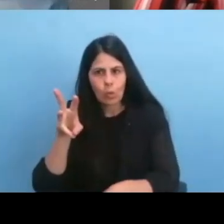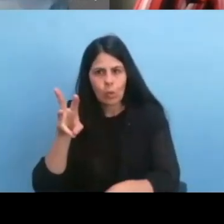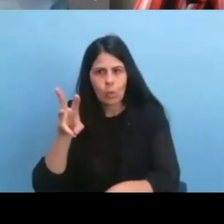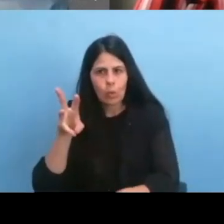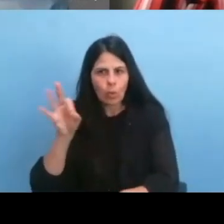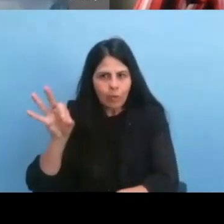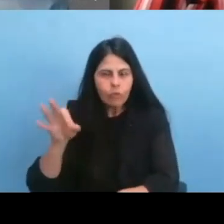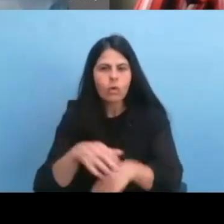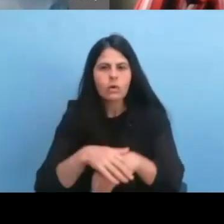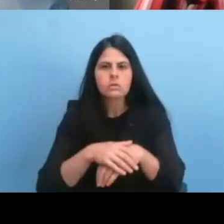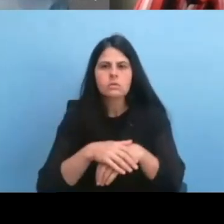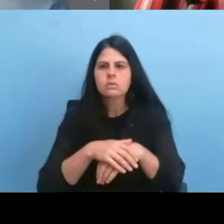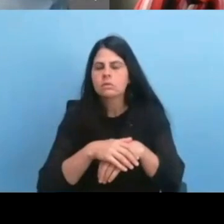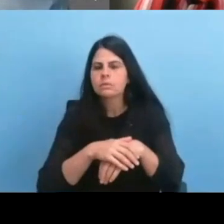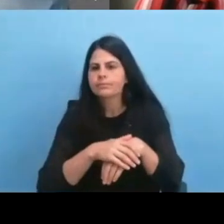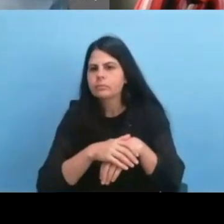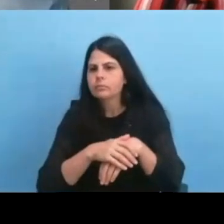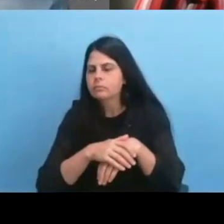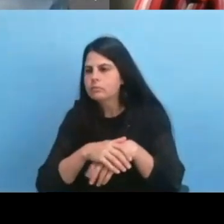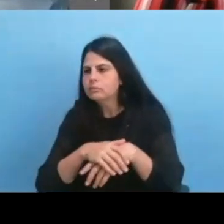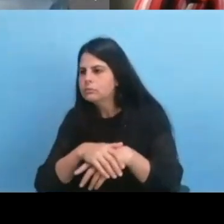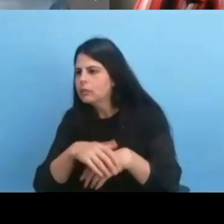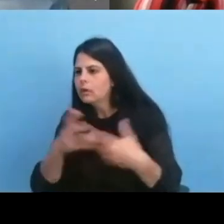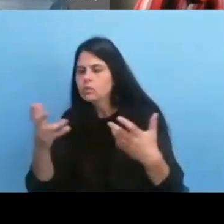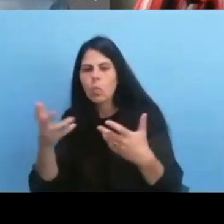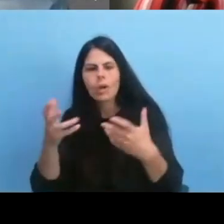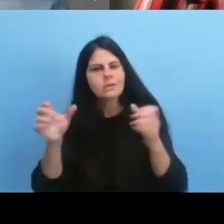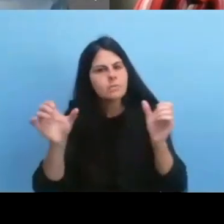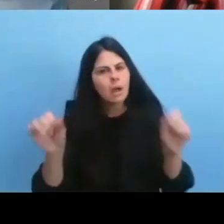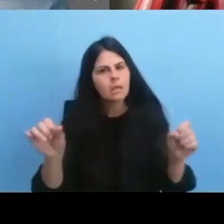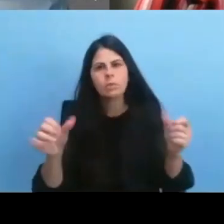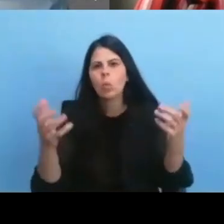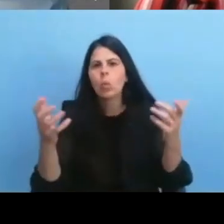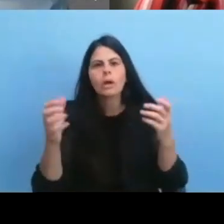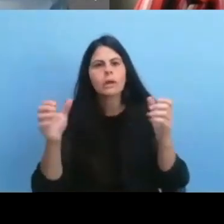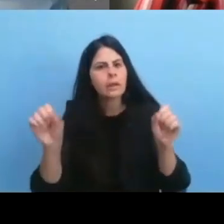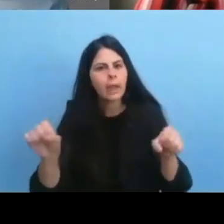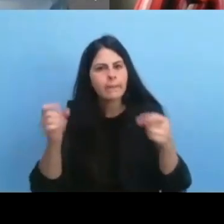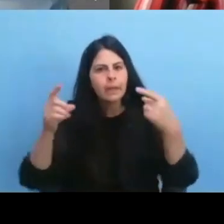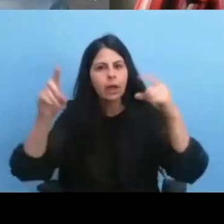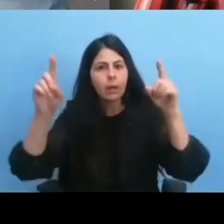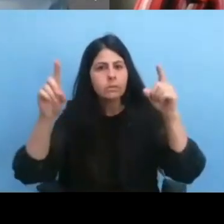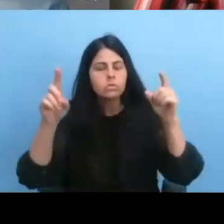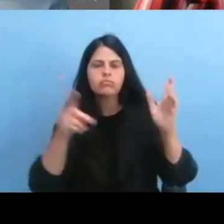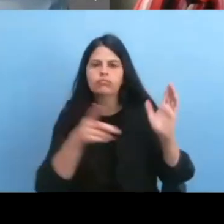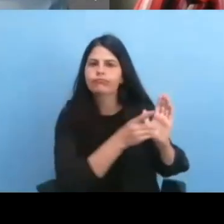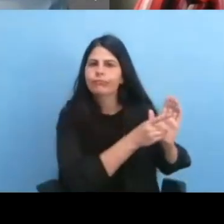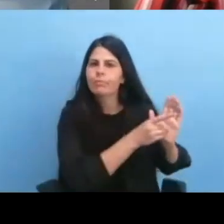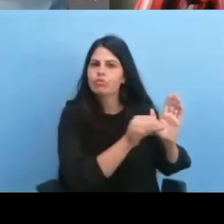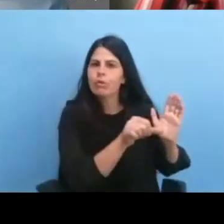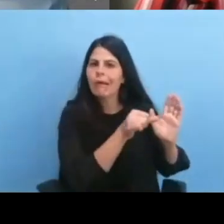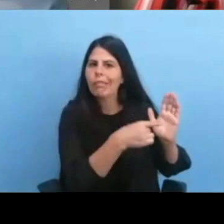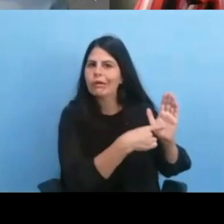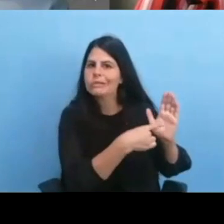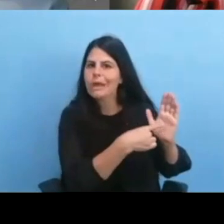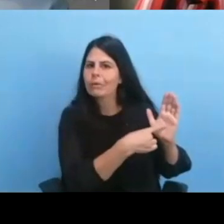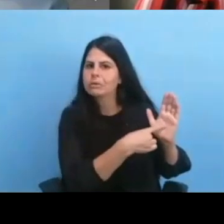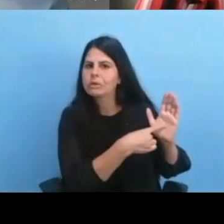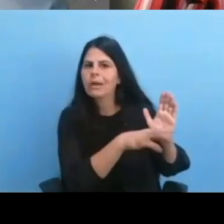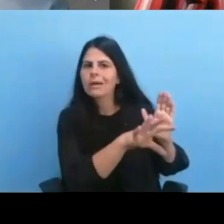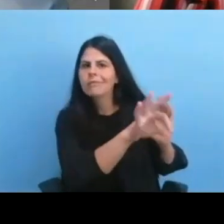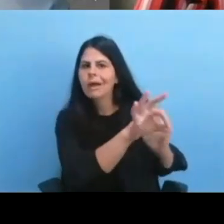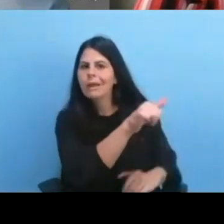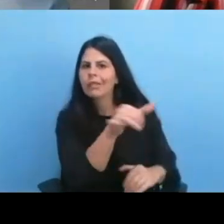what can be accomplished is to demonstrate other examples of similar people with similar